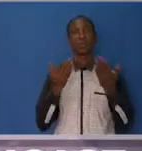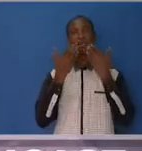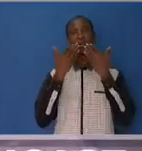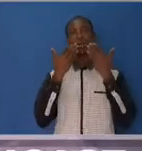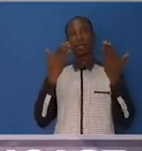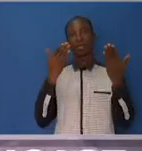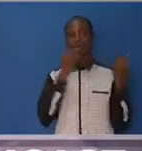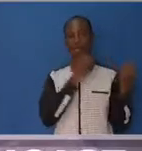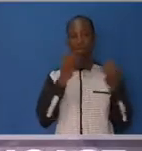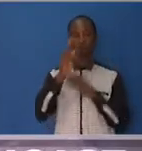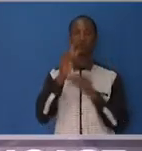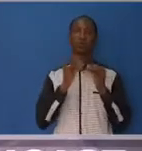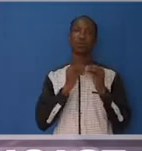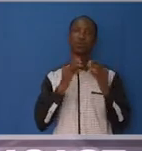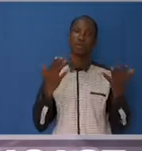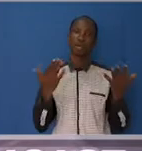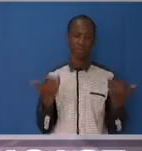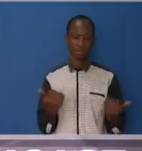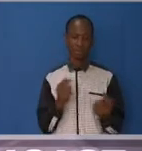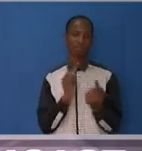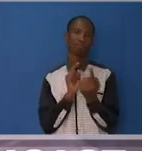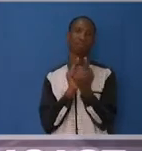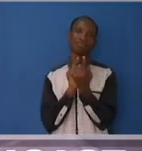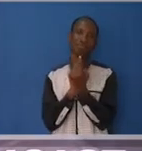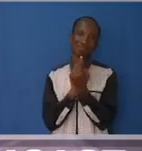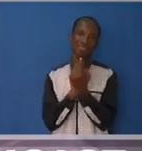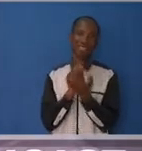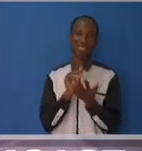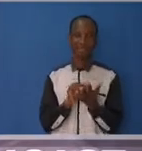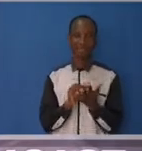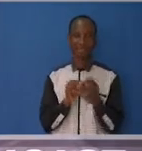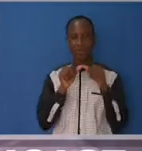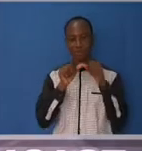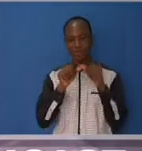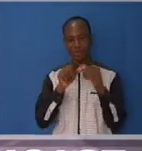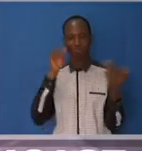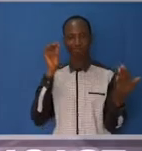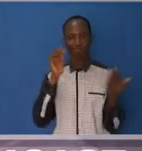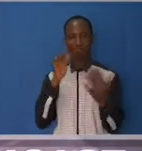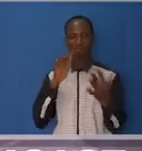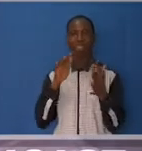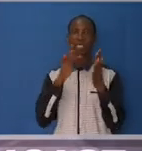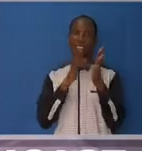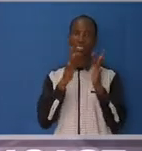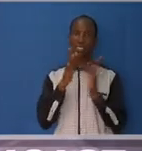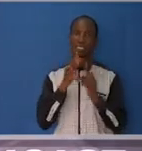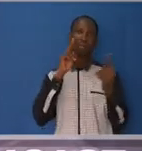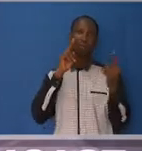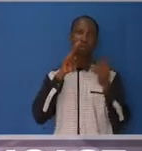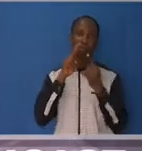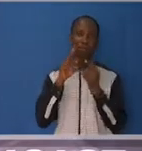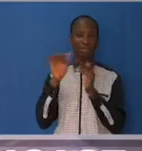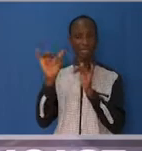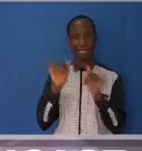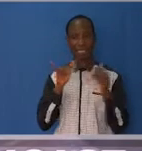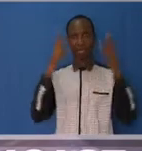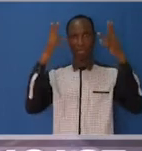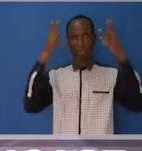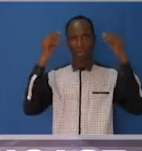Yeda yanko point si si enimo eshe bio. Yet why addition and so Jesus Christ are your default is Moses.